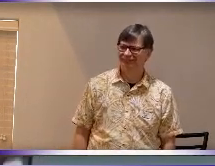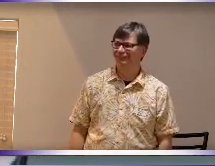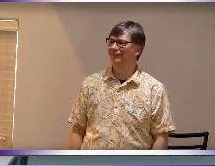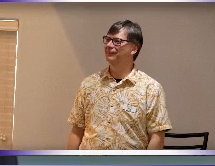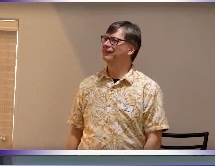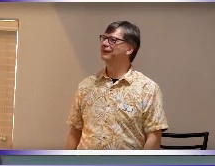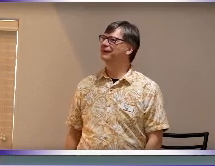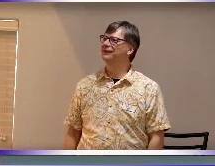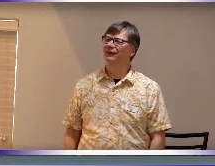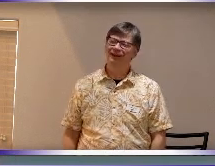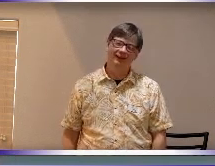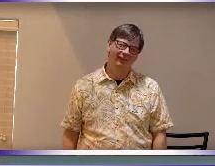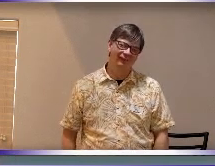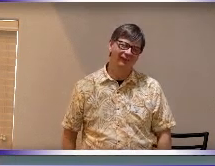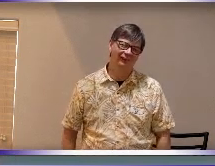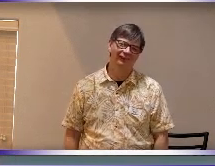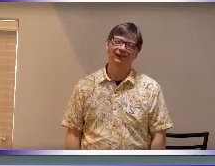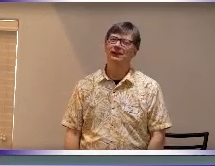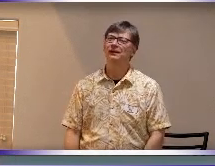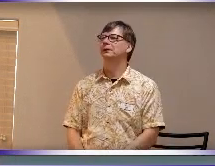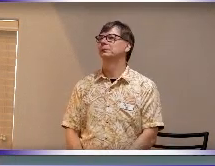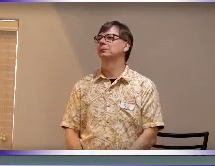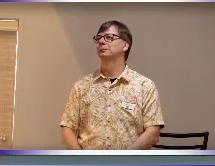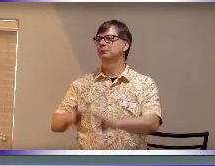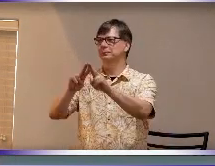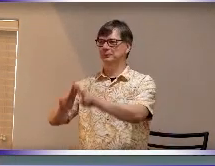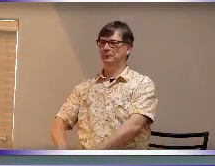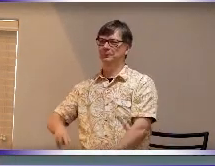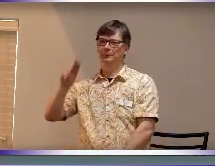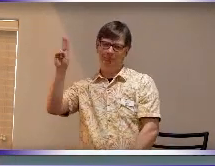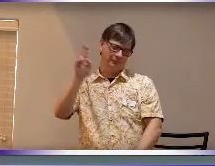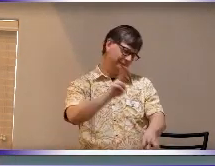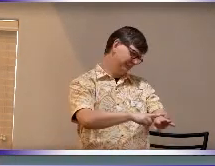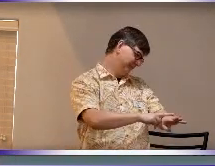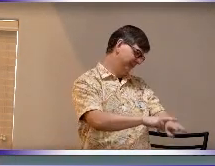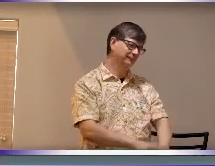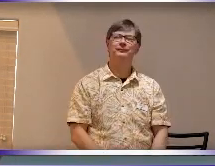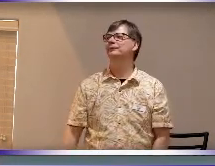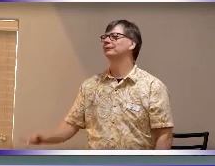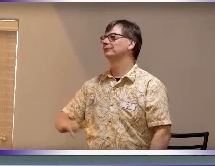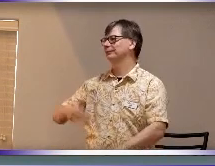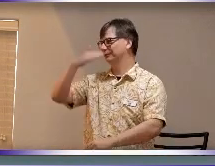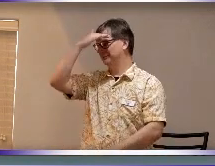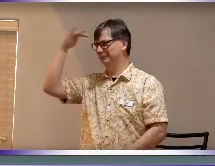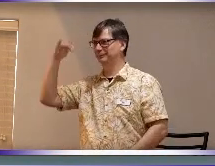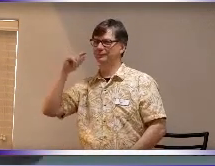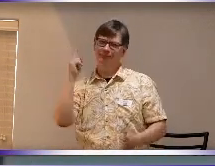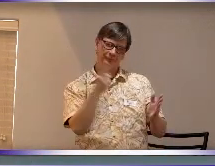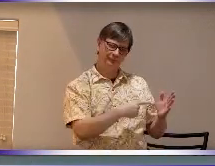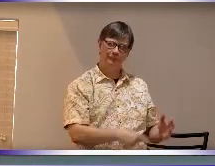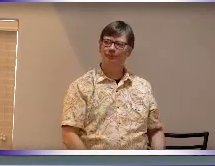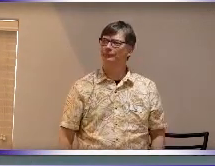Diapers. So, see, we're obviously noticing that there were times when we've seen this. I saw another